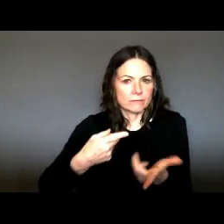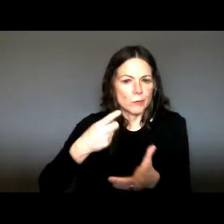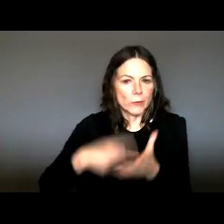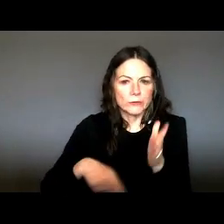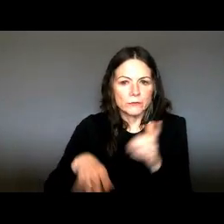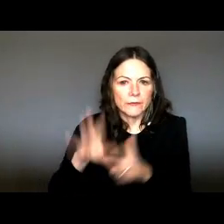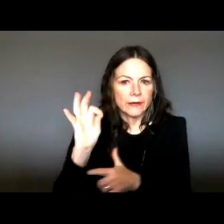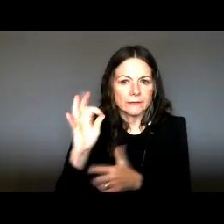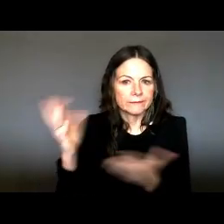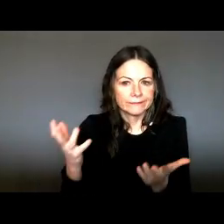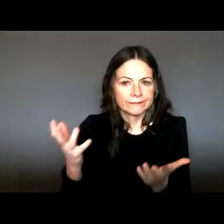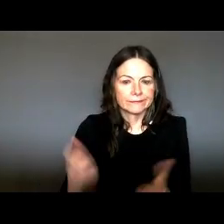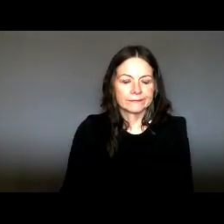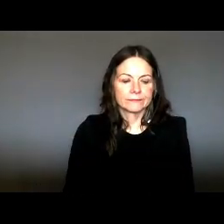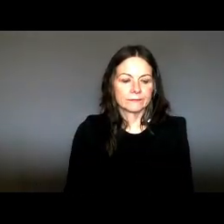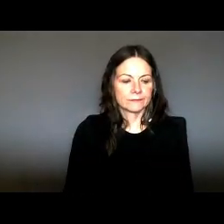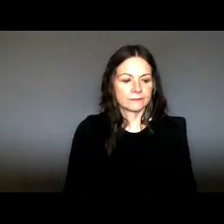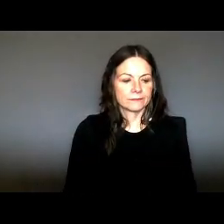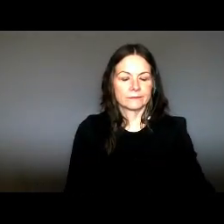points.